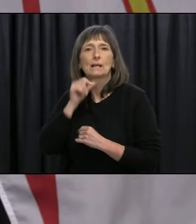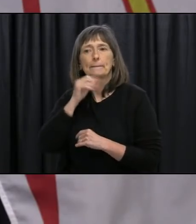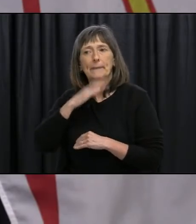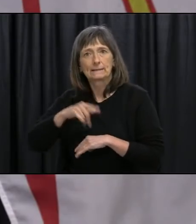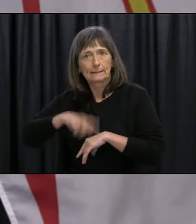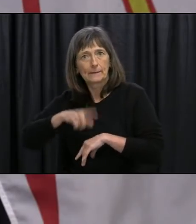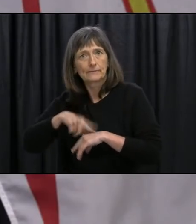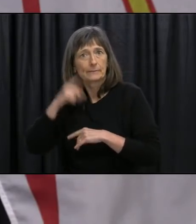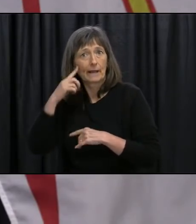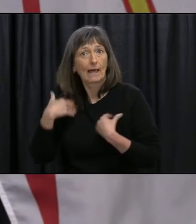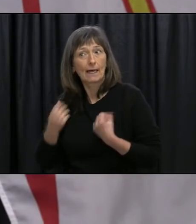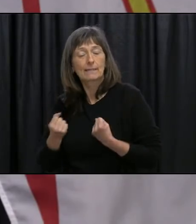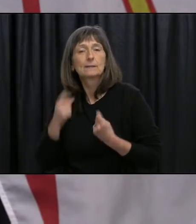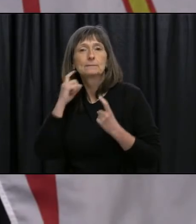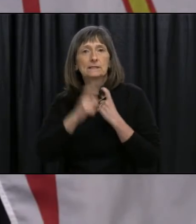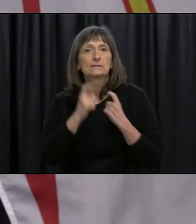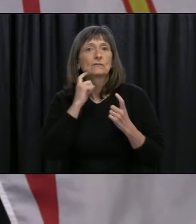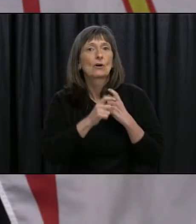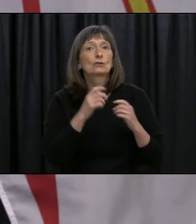at